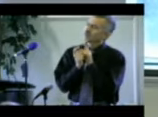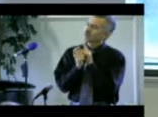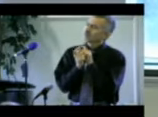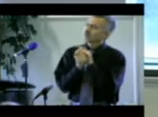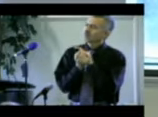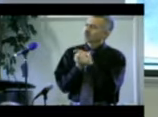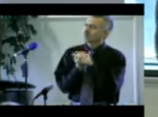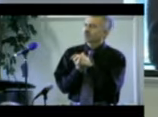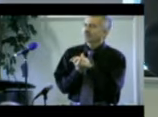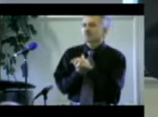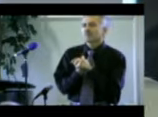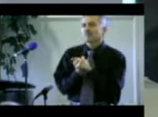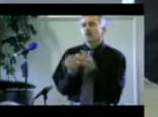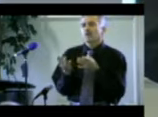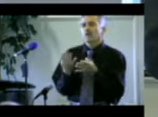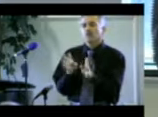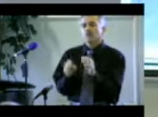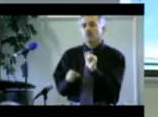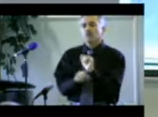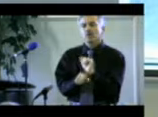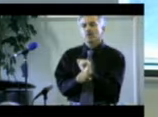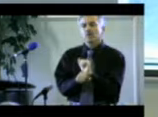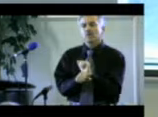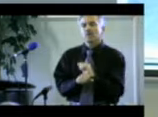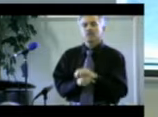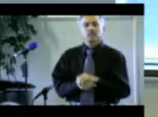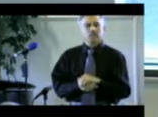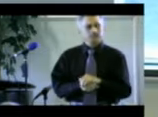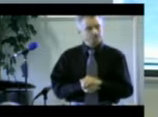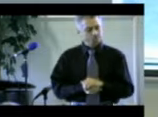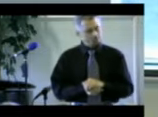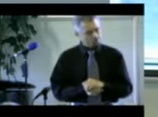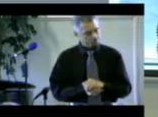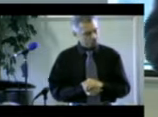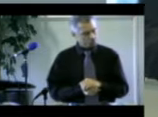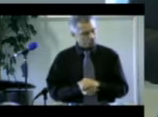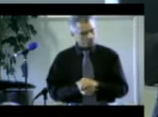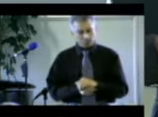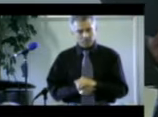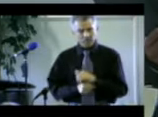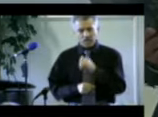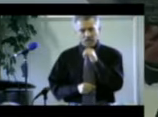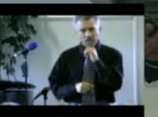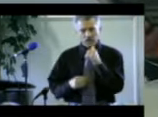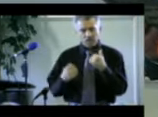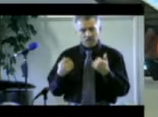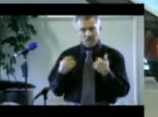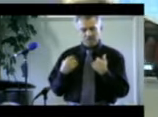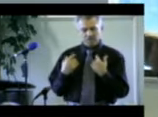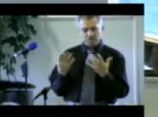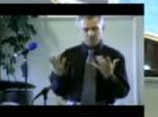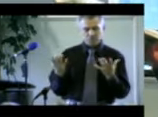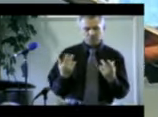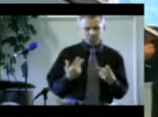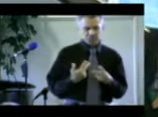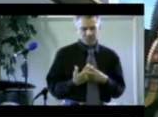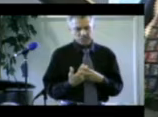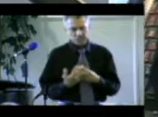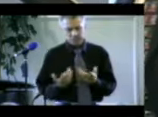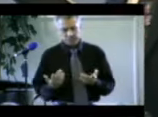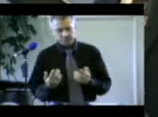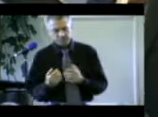On the way to work that morning, he started thinking, "You know, I don't have that much to show for my success.